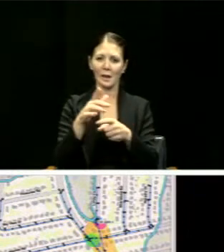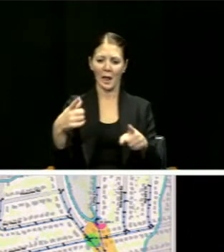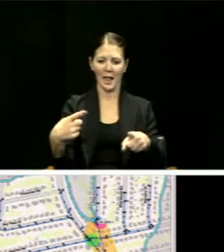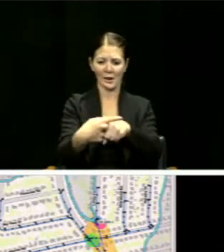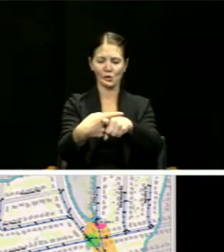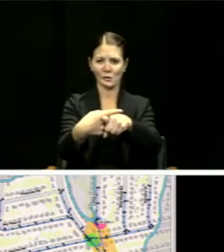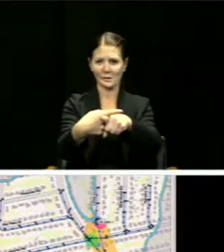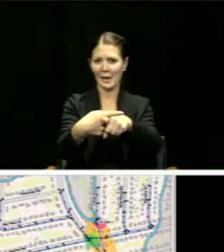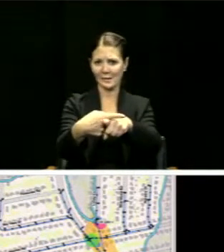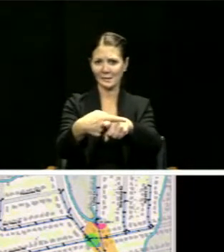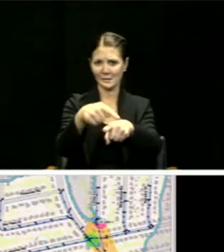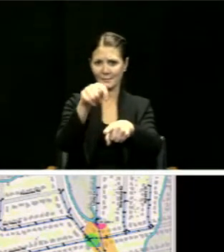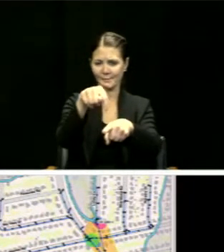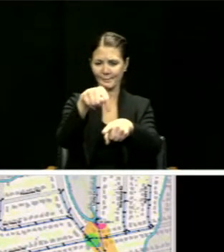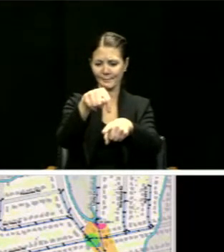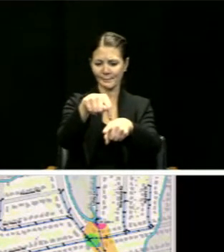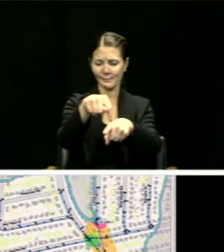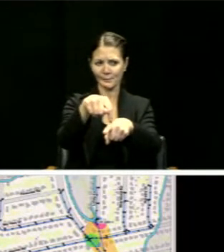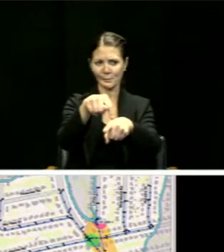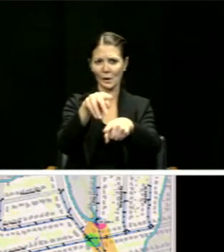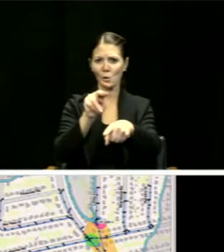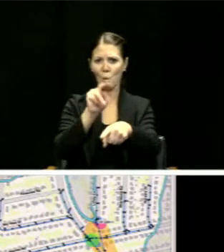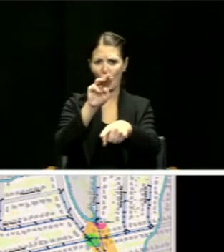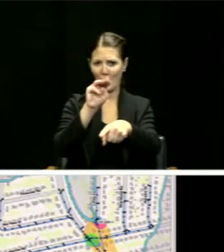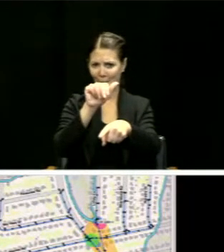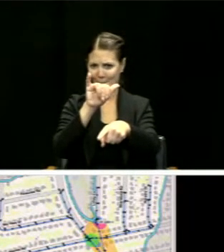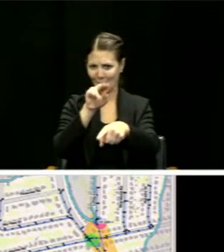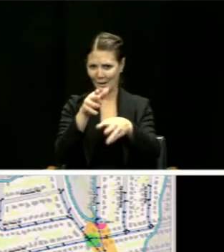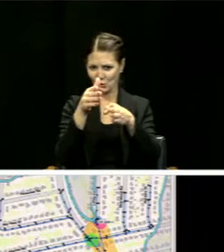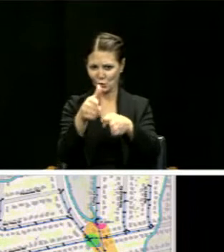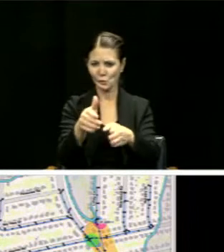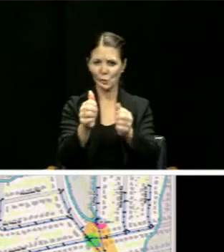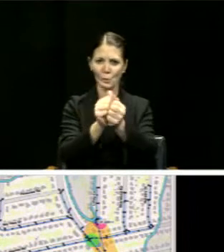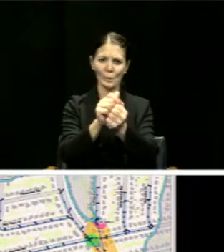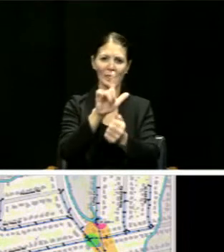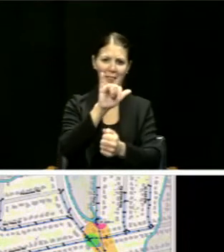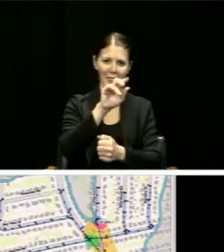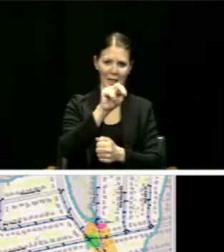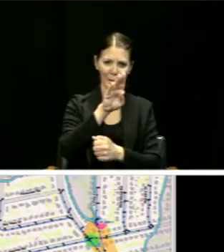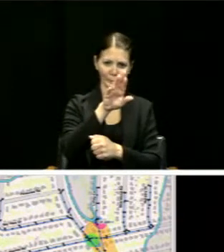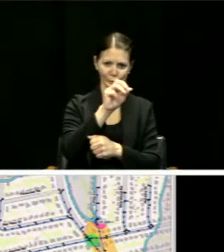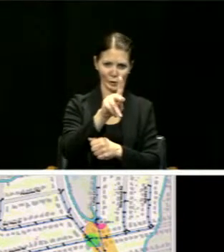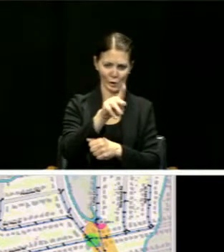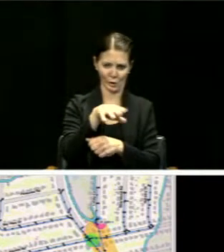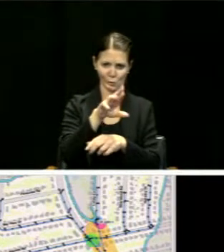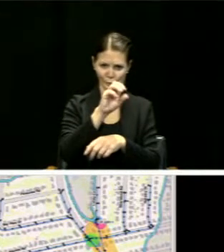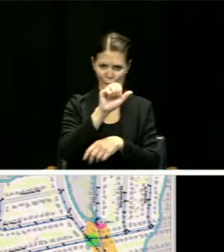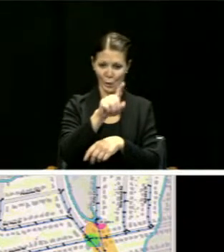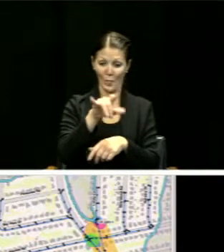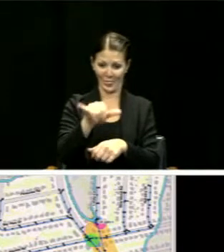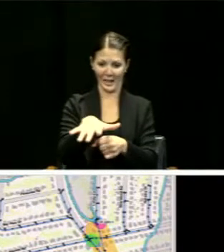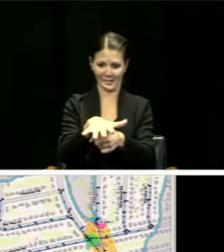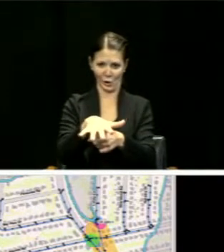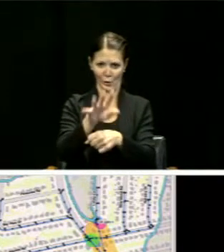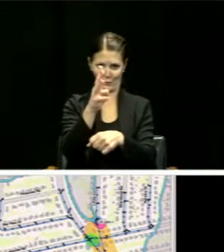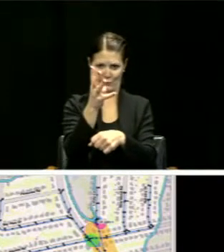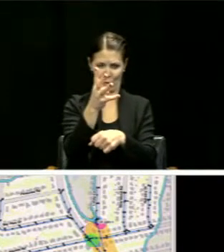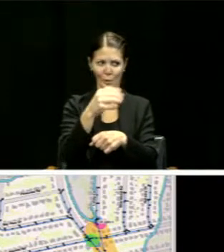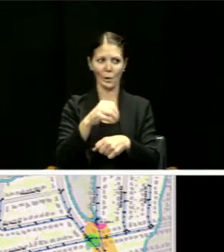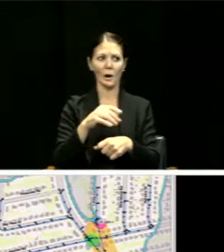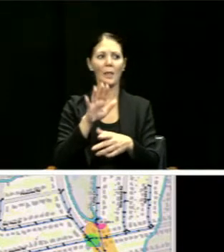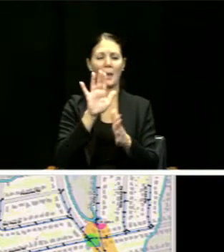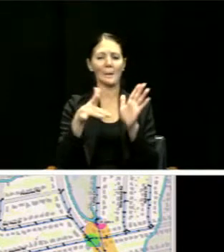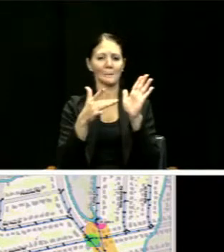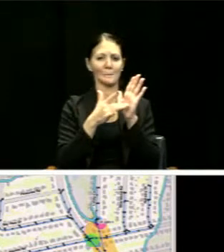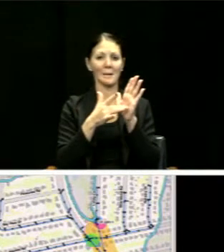intersects on North Main Street with Lynbrook Road. So that's area 4. The middle graphic